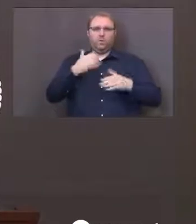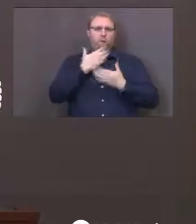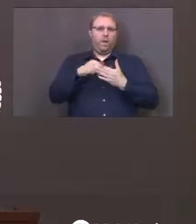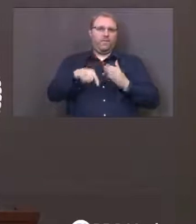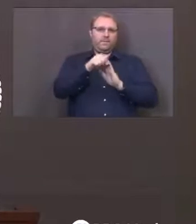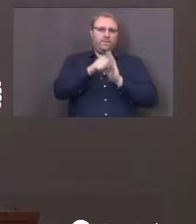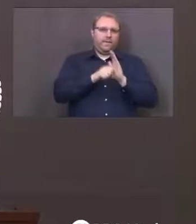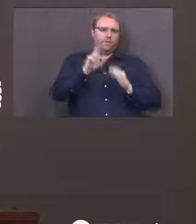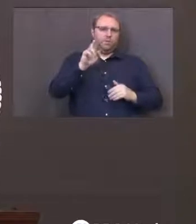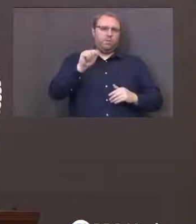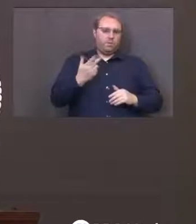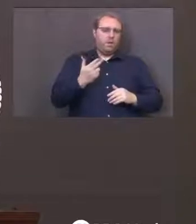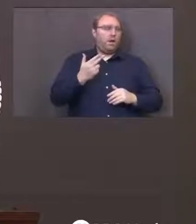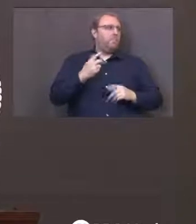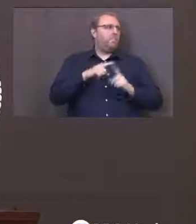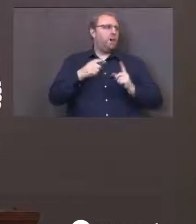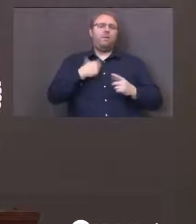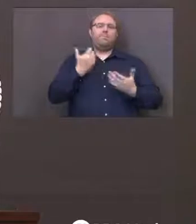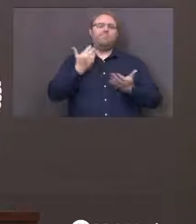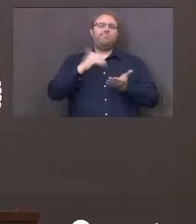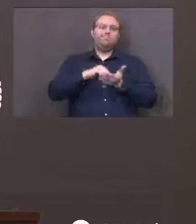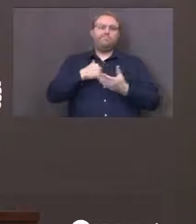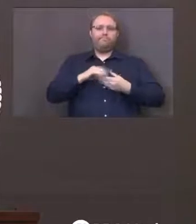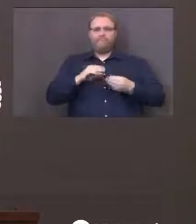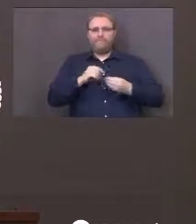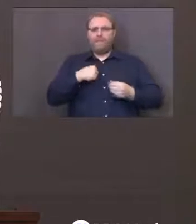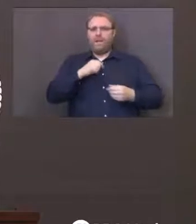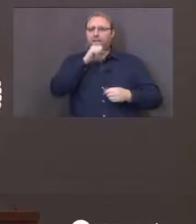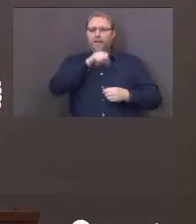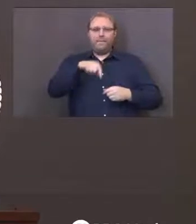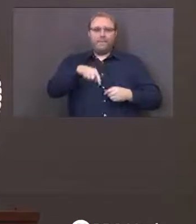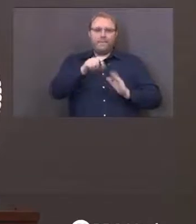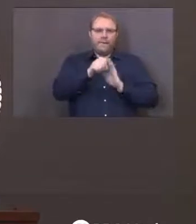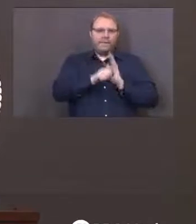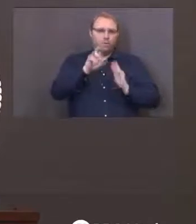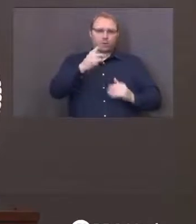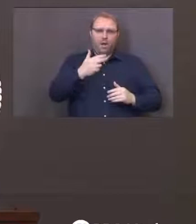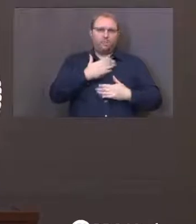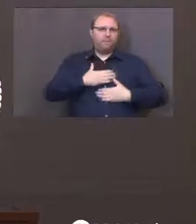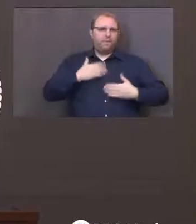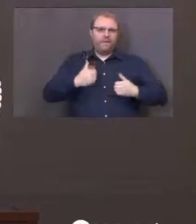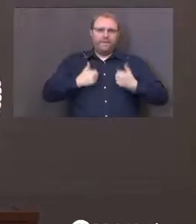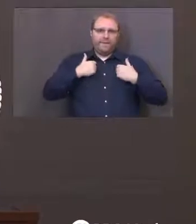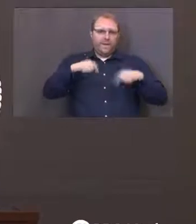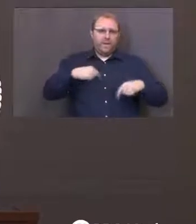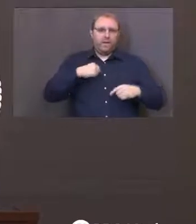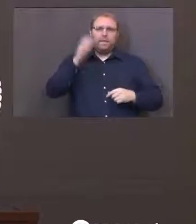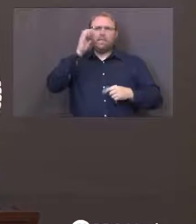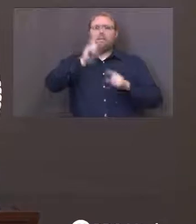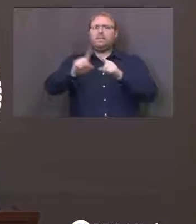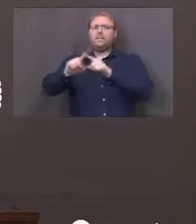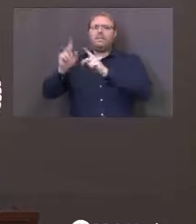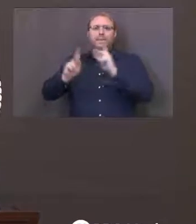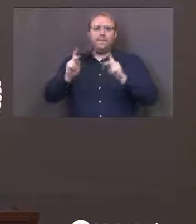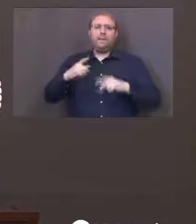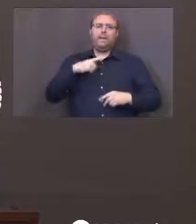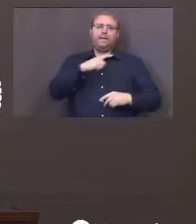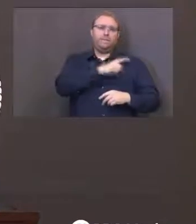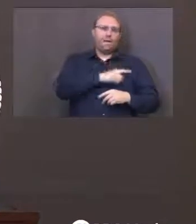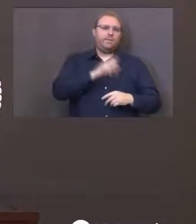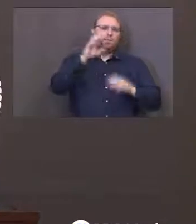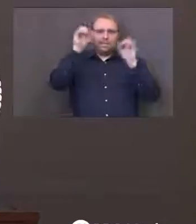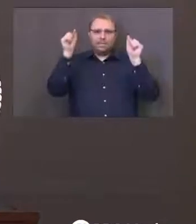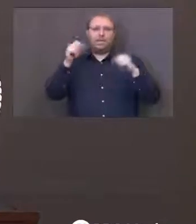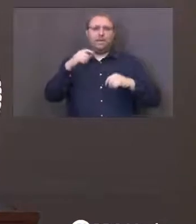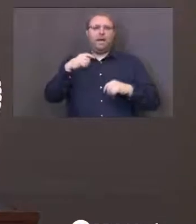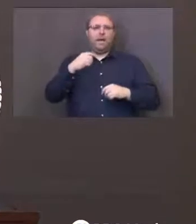one more time, it's great to live in Utah. I travel the rest of the country, listen to Senate presidents and legislators there.